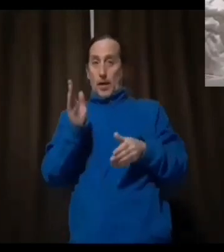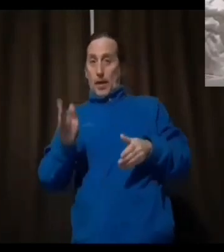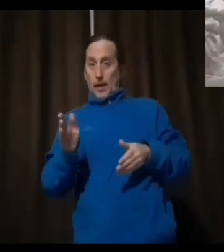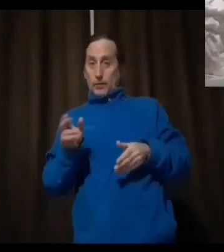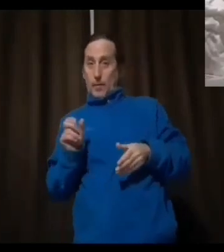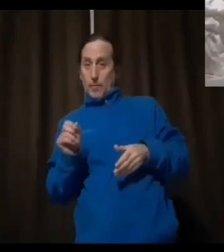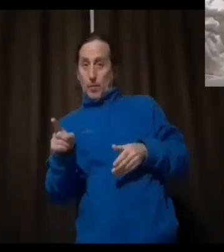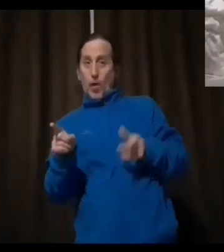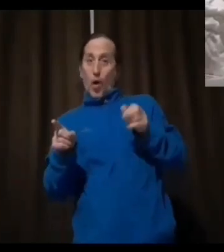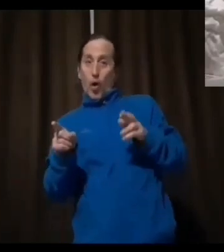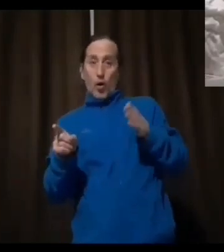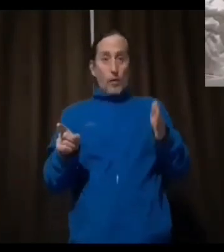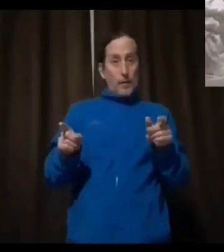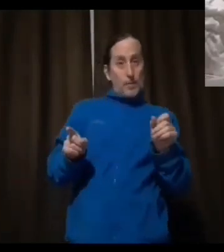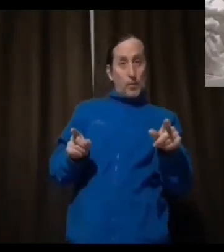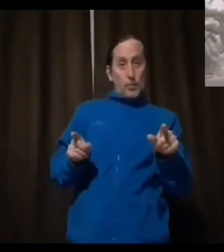through the